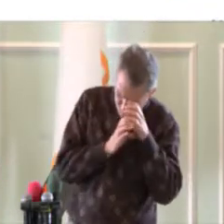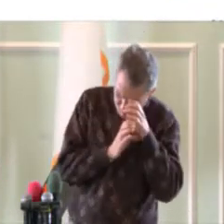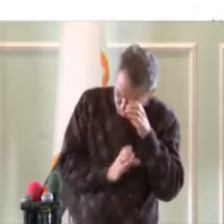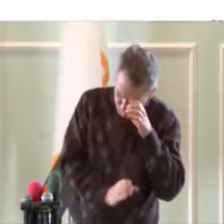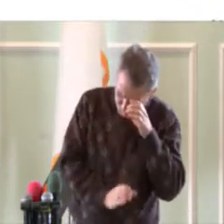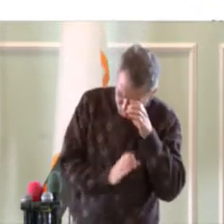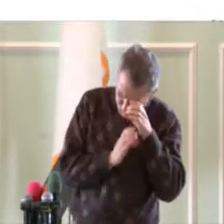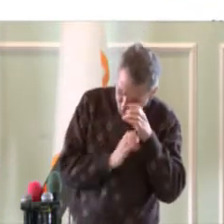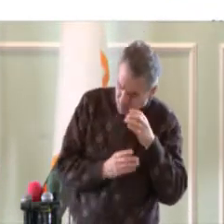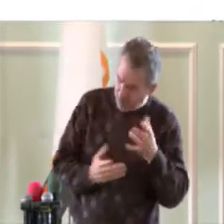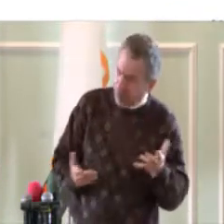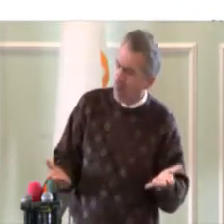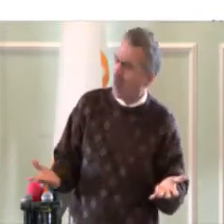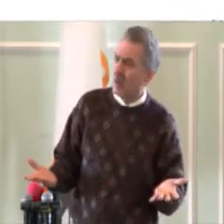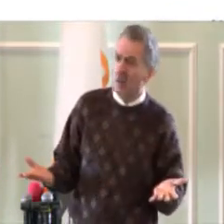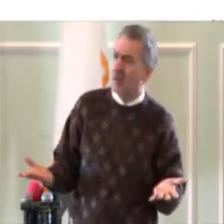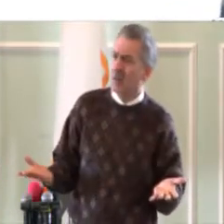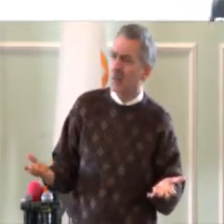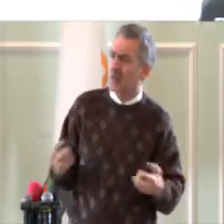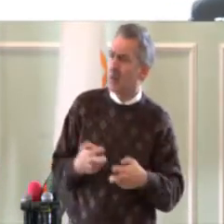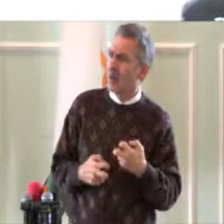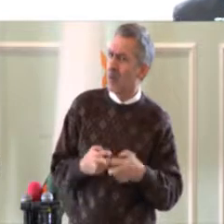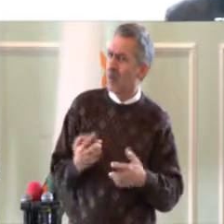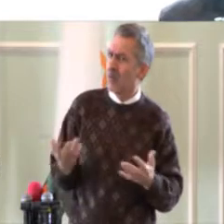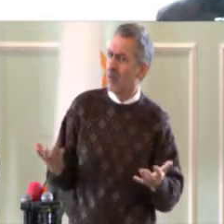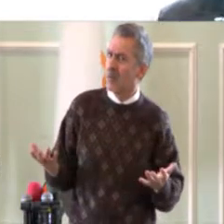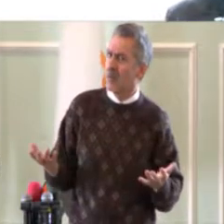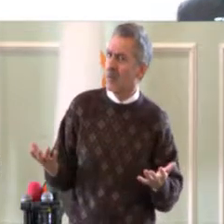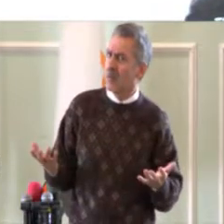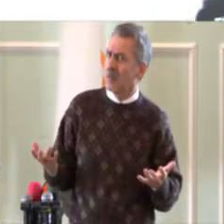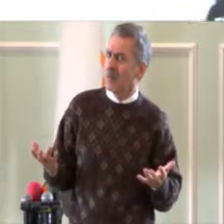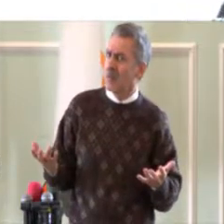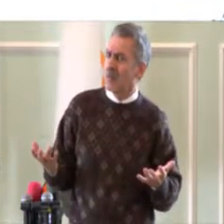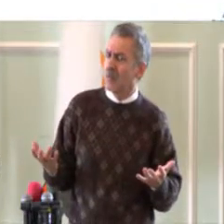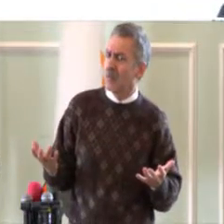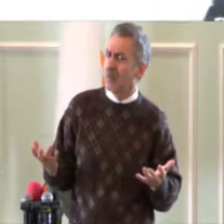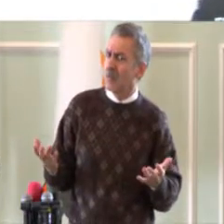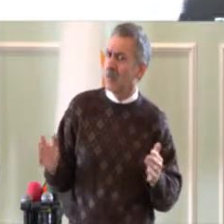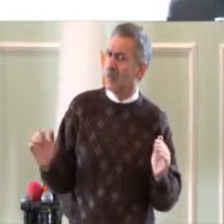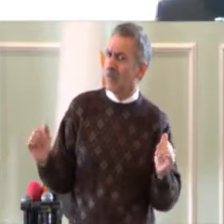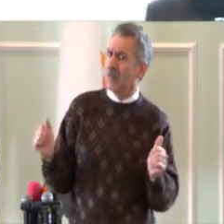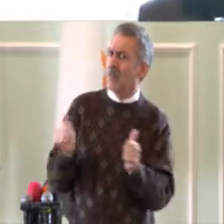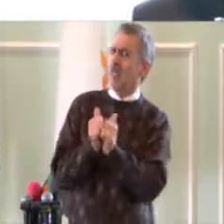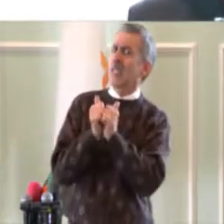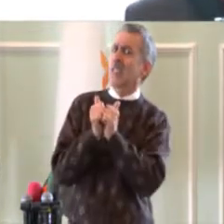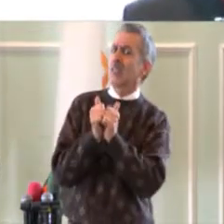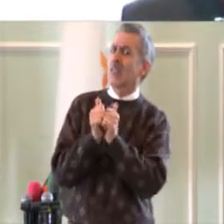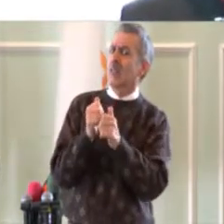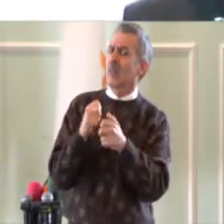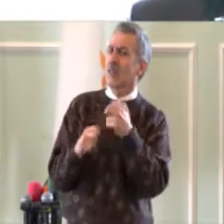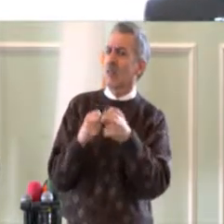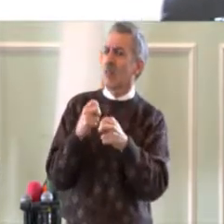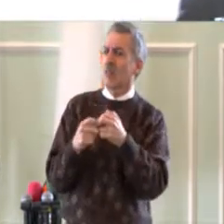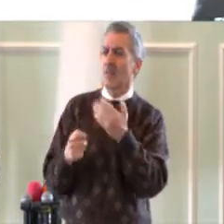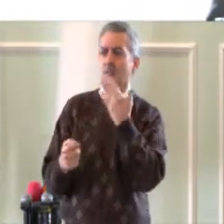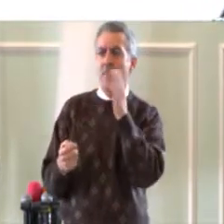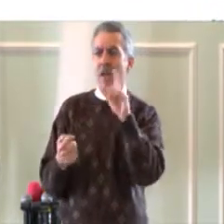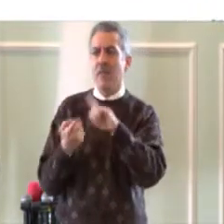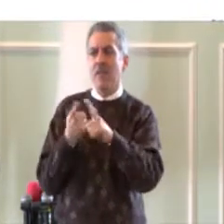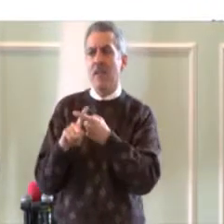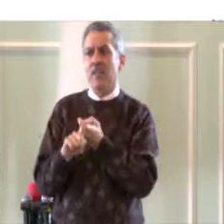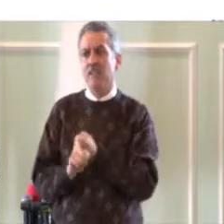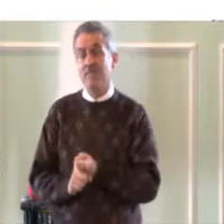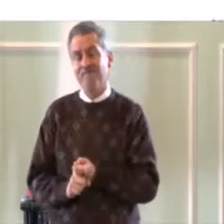done to upset God. And so he faced some difficulties from his friends. And the